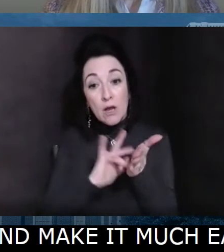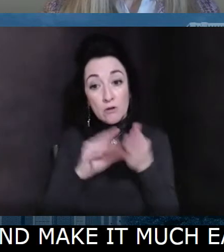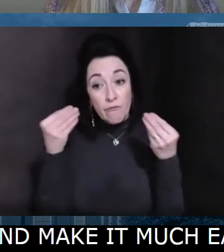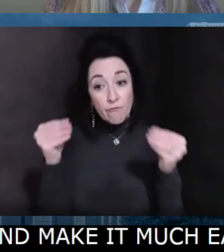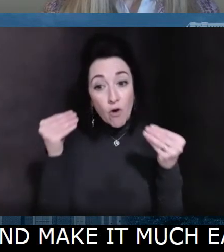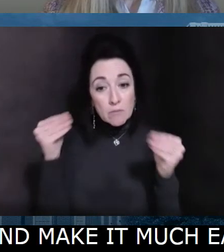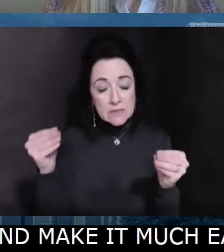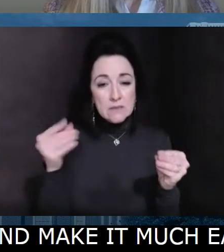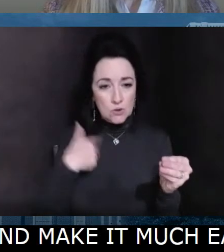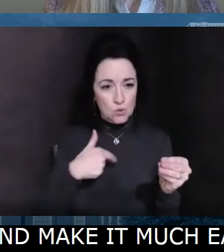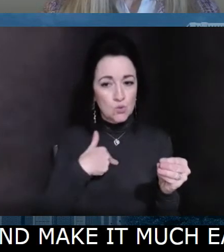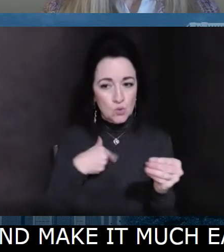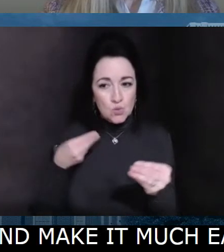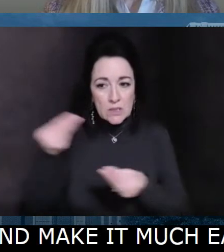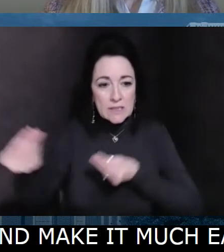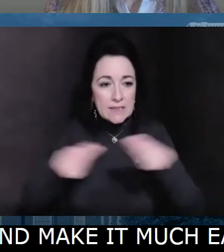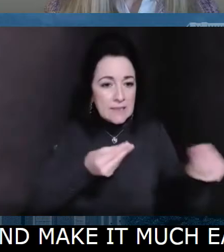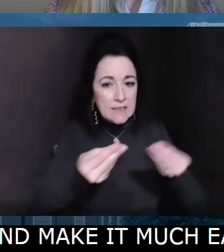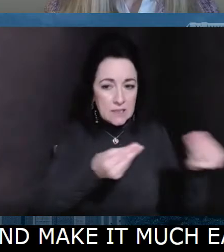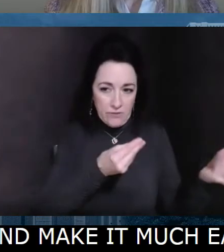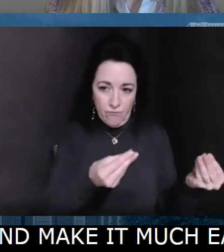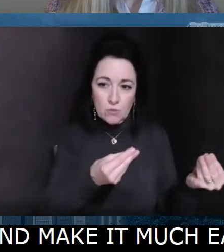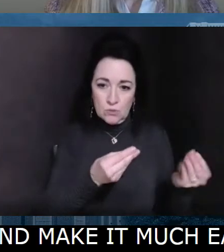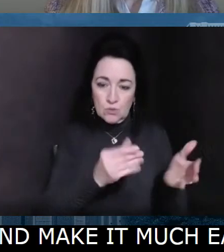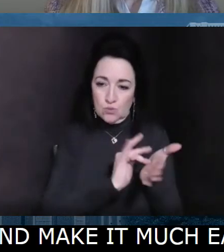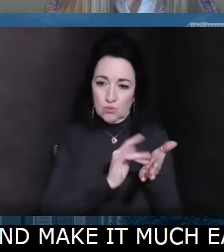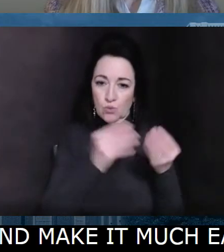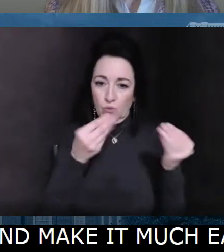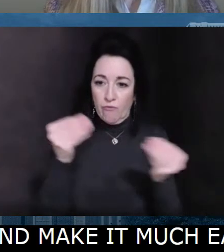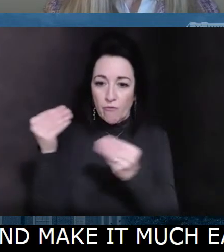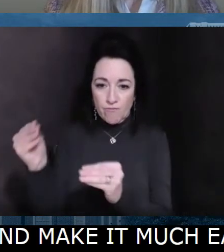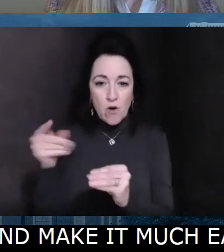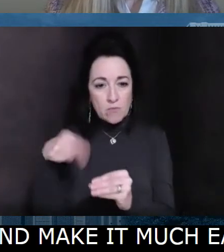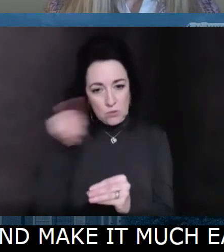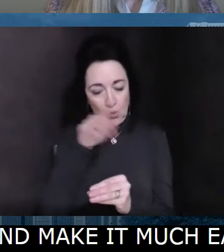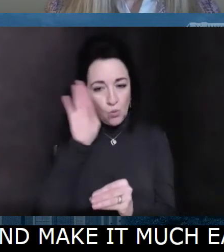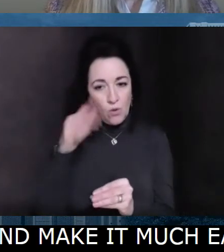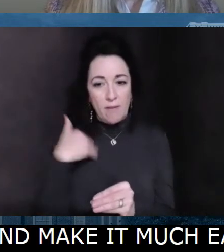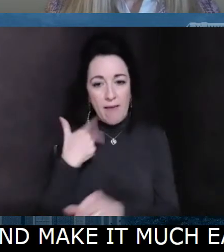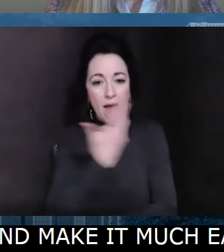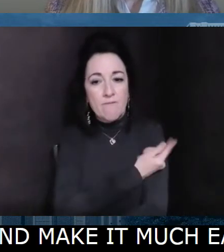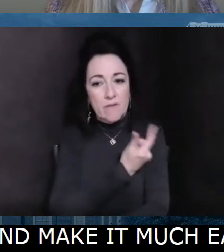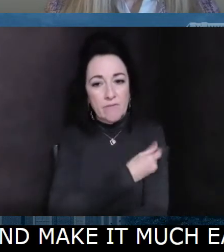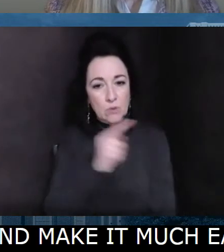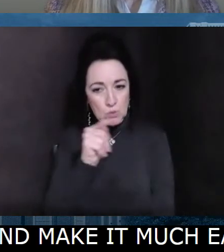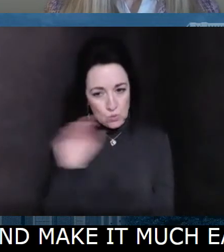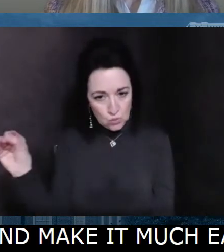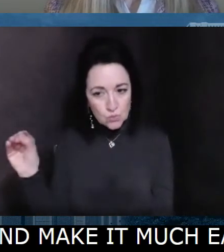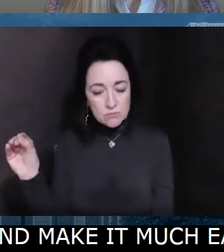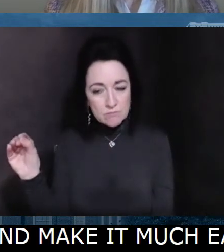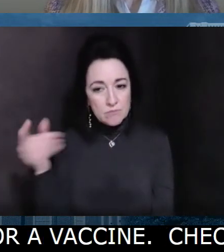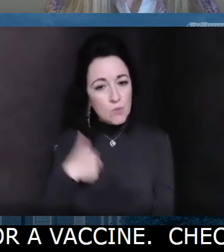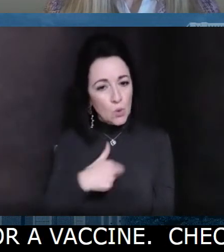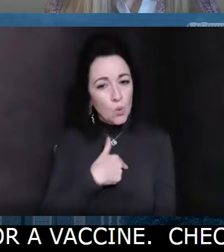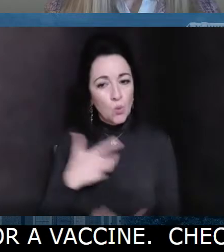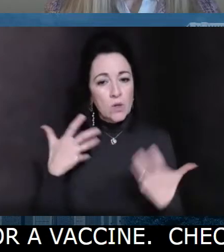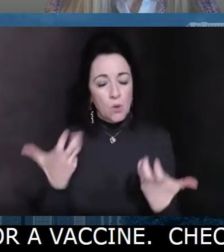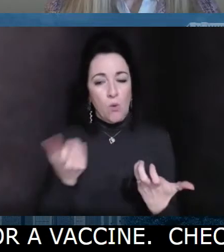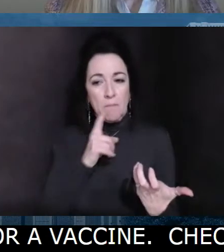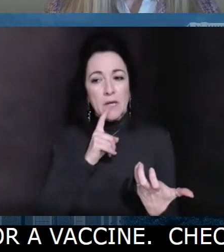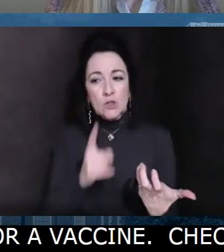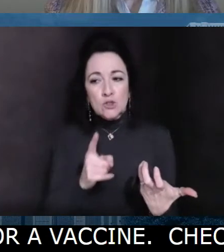them next week and in the weeks to come. We need an equitable distribution, and we'll keep working on those